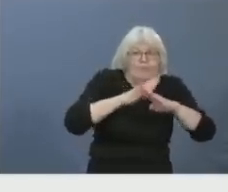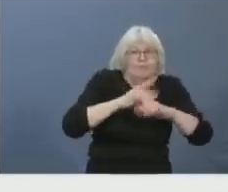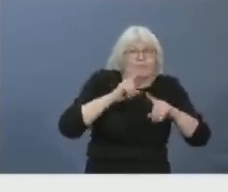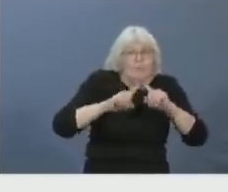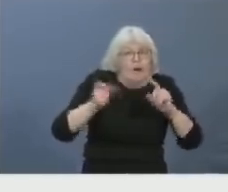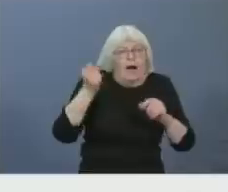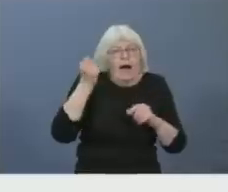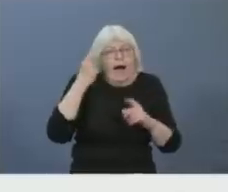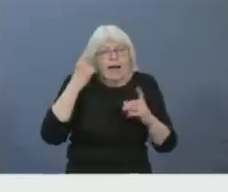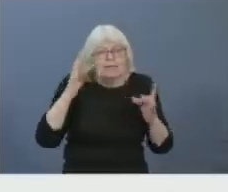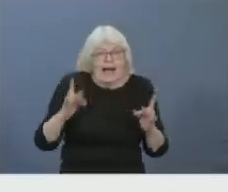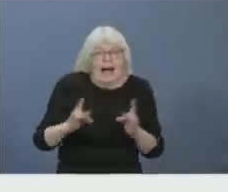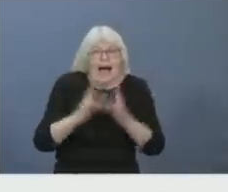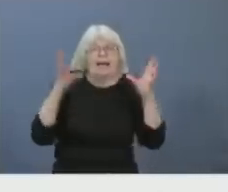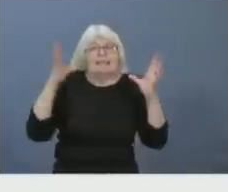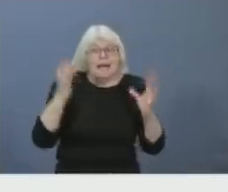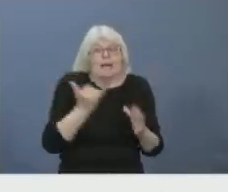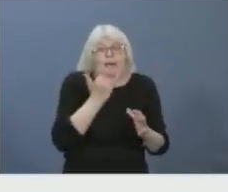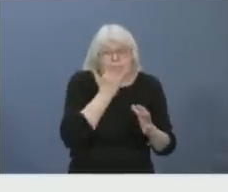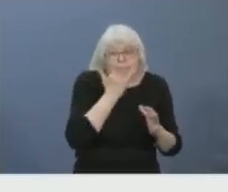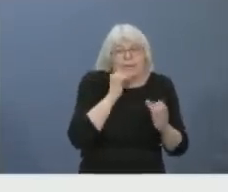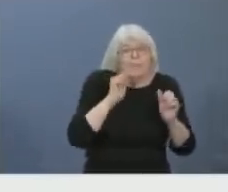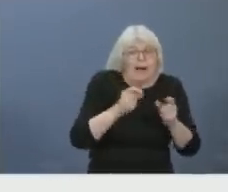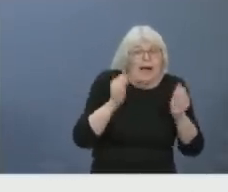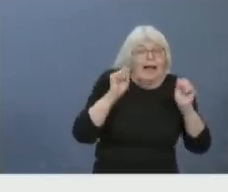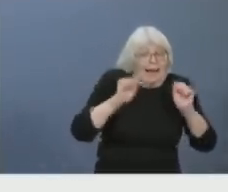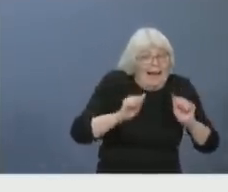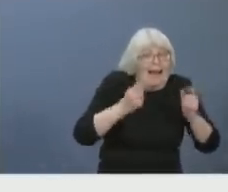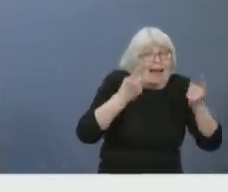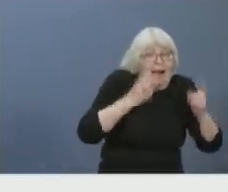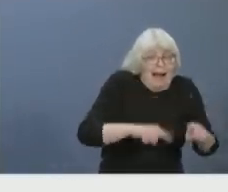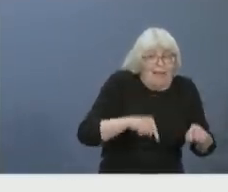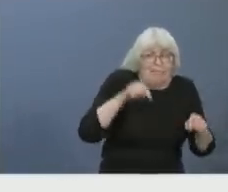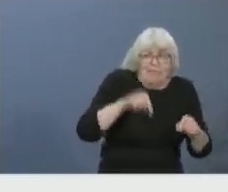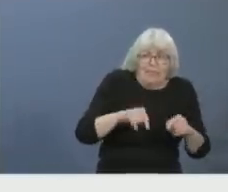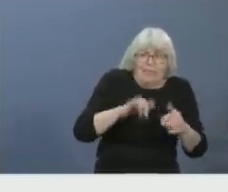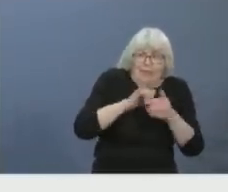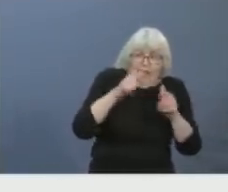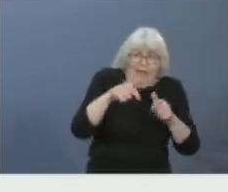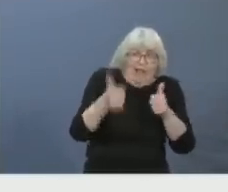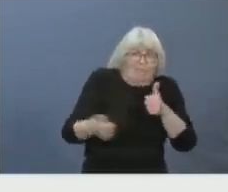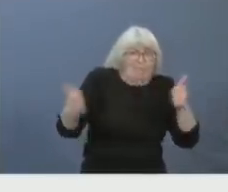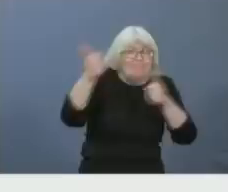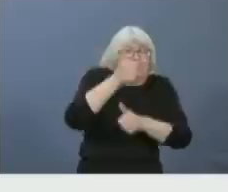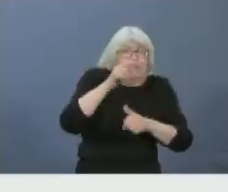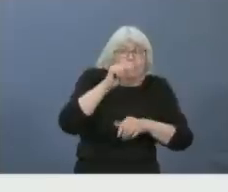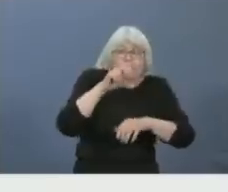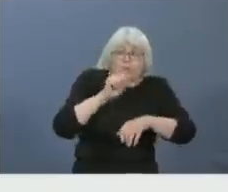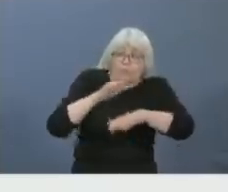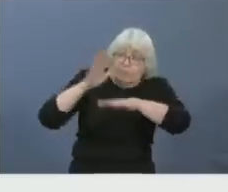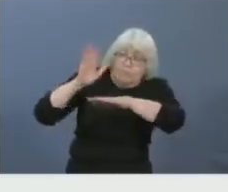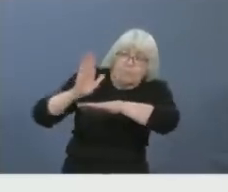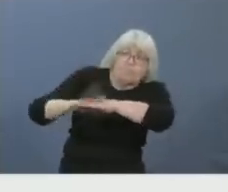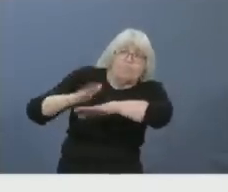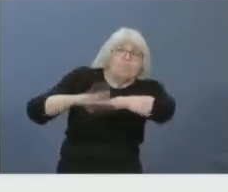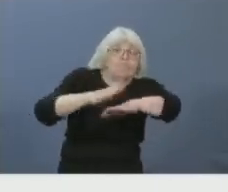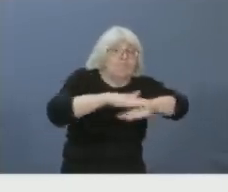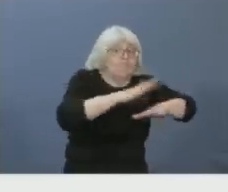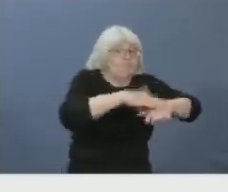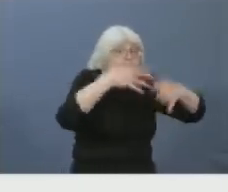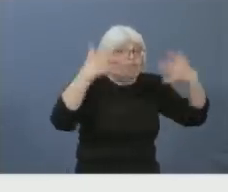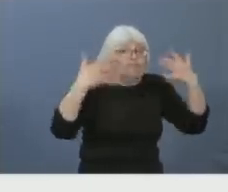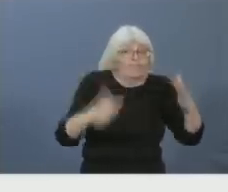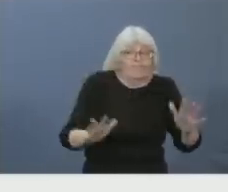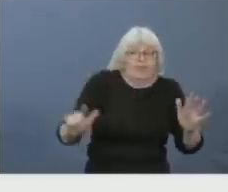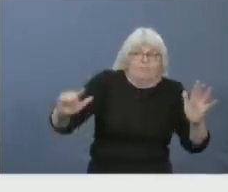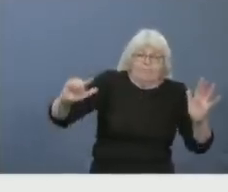and that's why we certainly appreciate the messages from the Premier today and yesterday about the burn ban and how important it is that